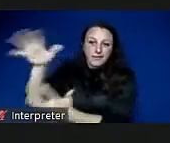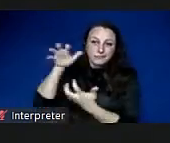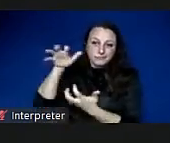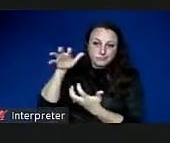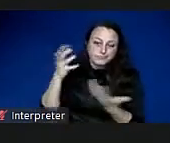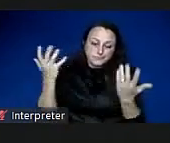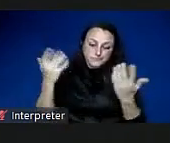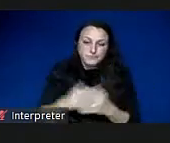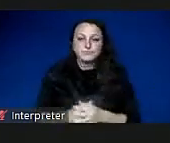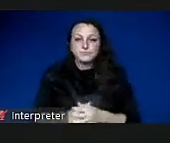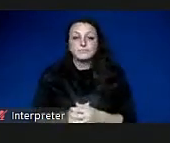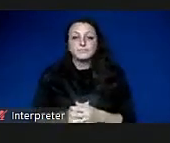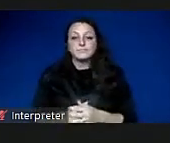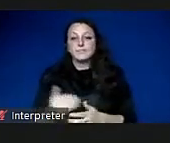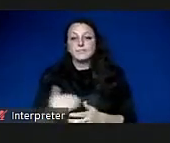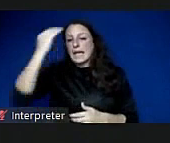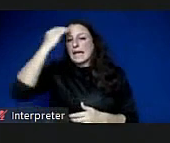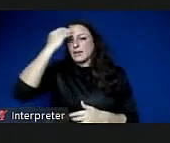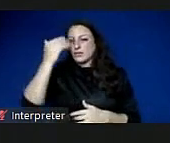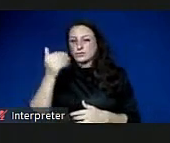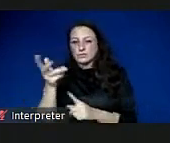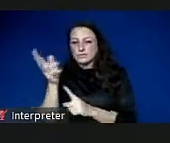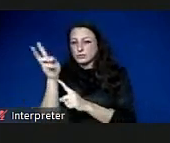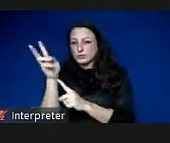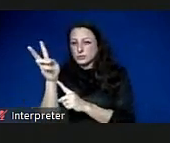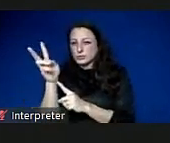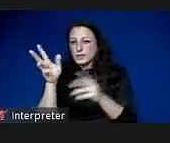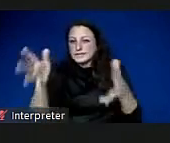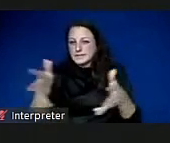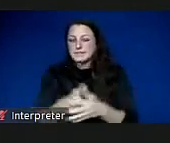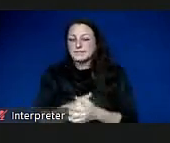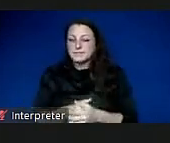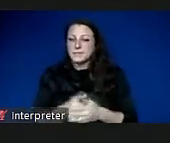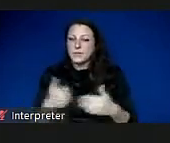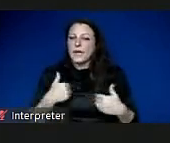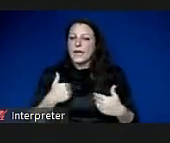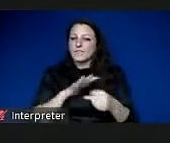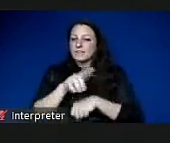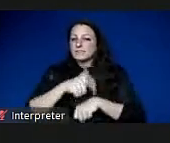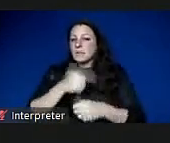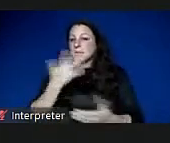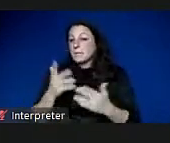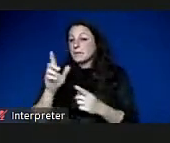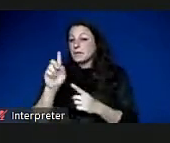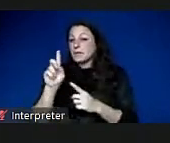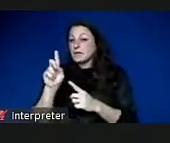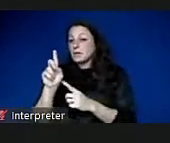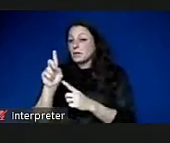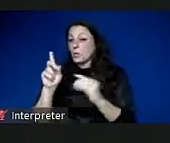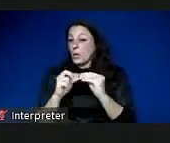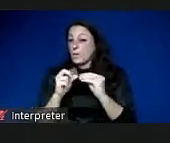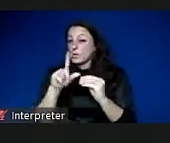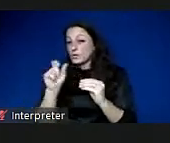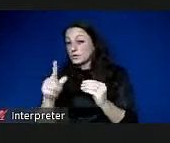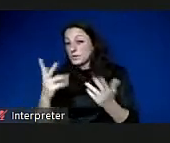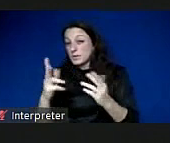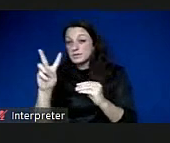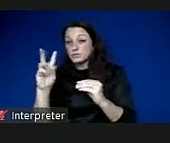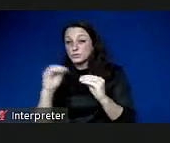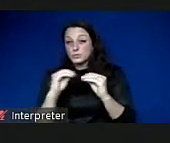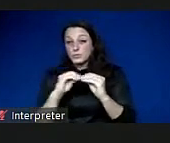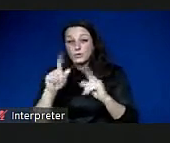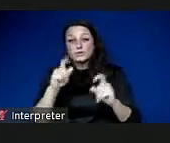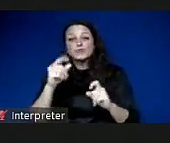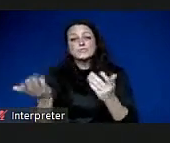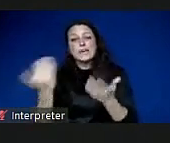Okay, and I know that we have just a couple minutes left, so we have time probably for maybe one or two more questions. Again, I just want to reiterate, if we don't